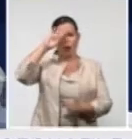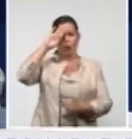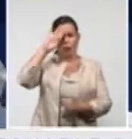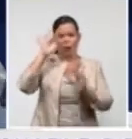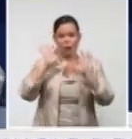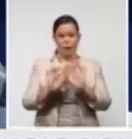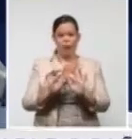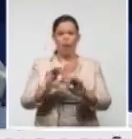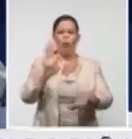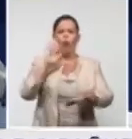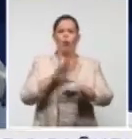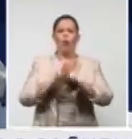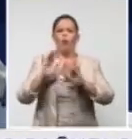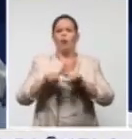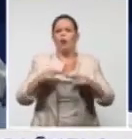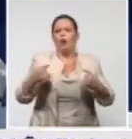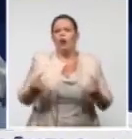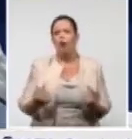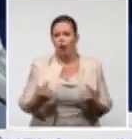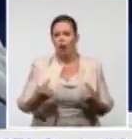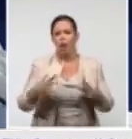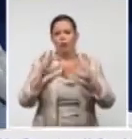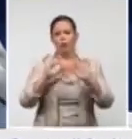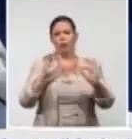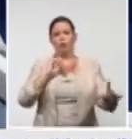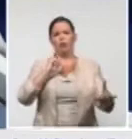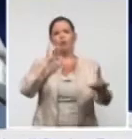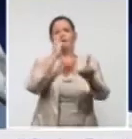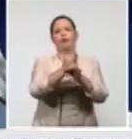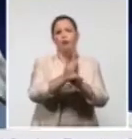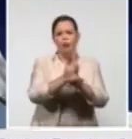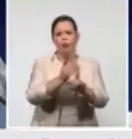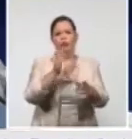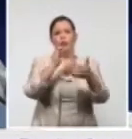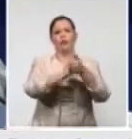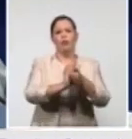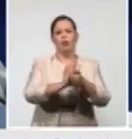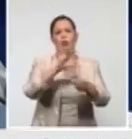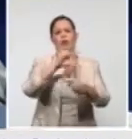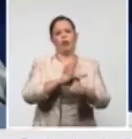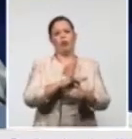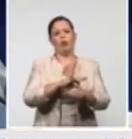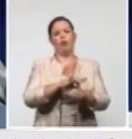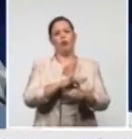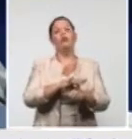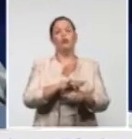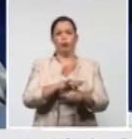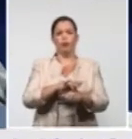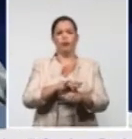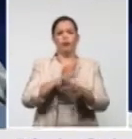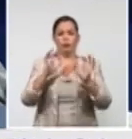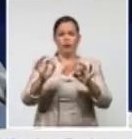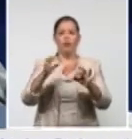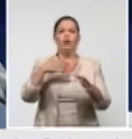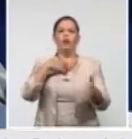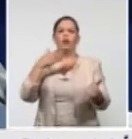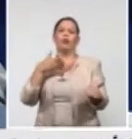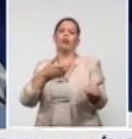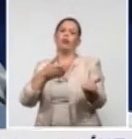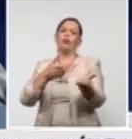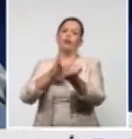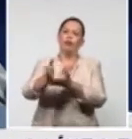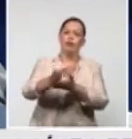pandemic, representing the highest risk group. Of the 48 cases diagnosed